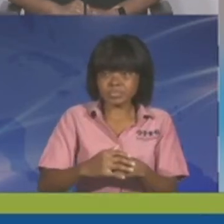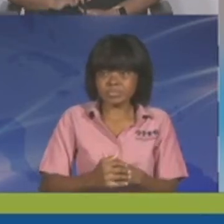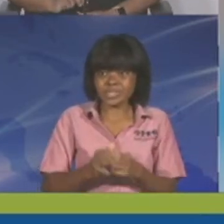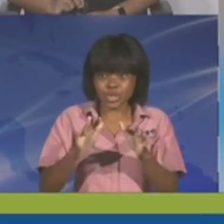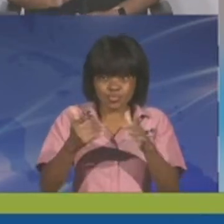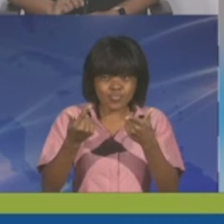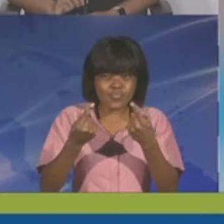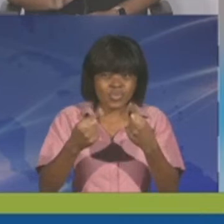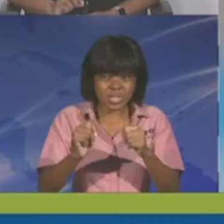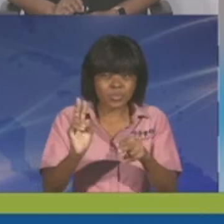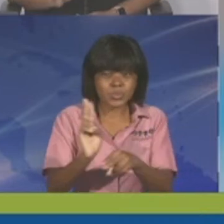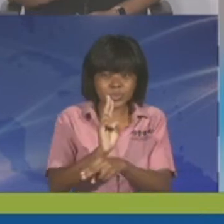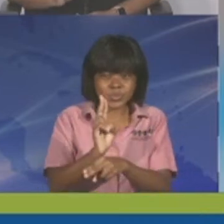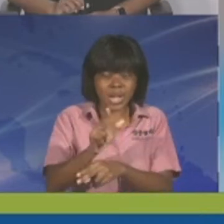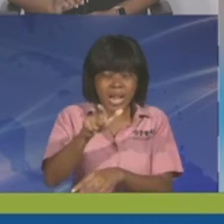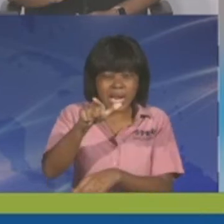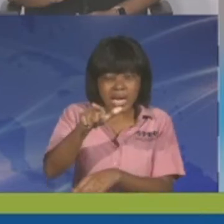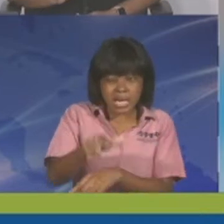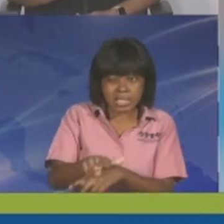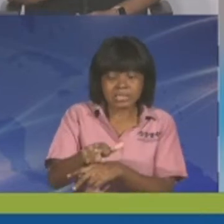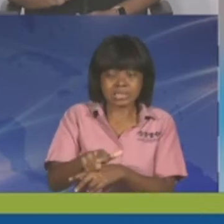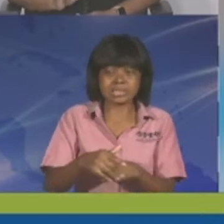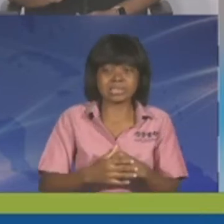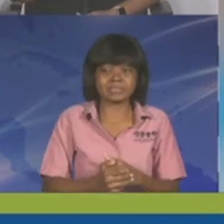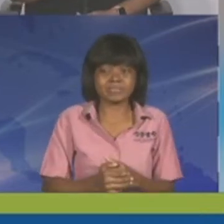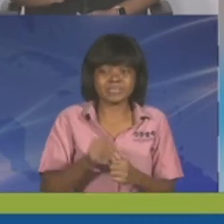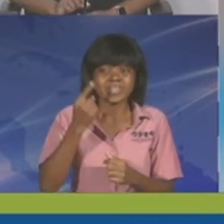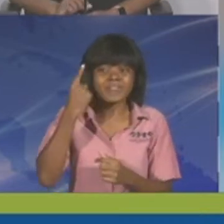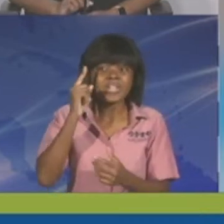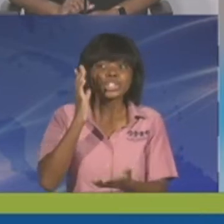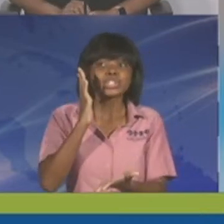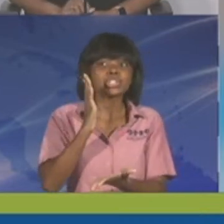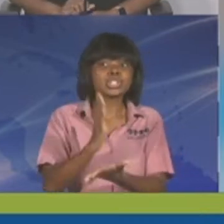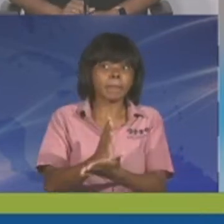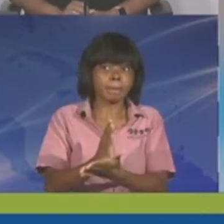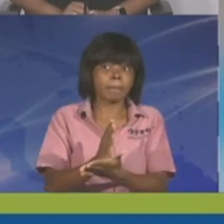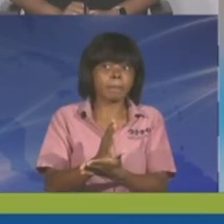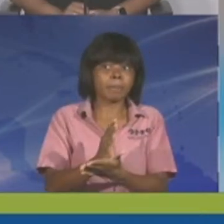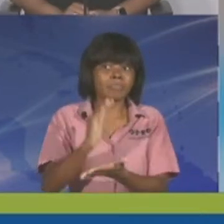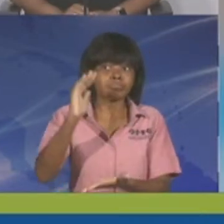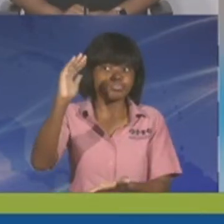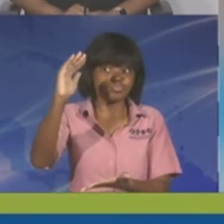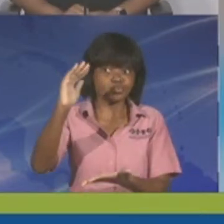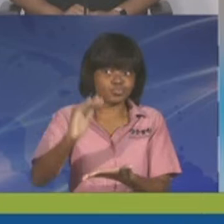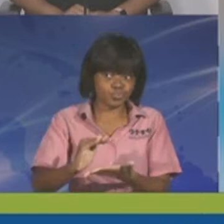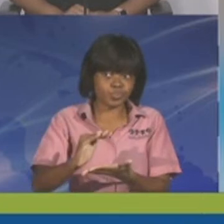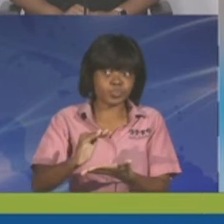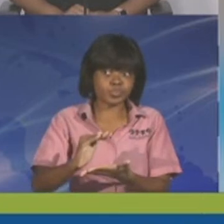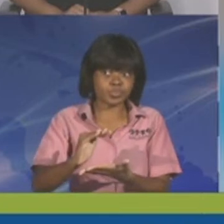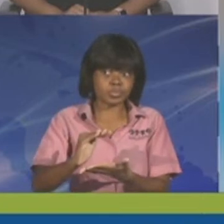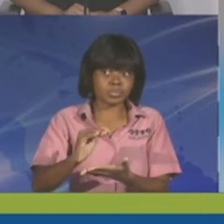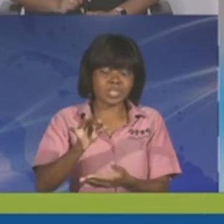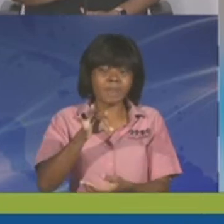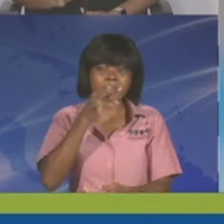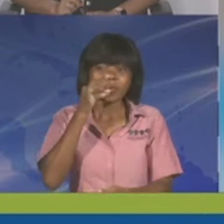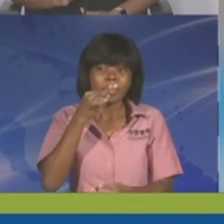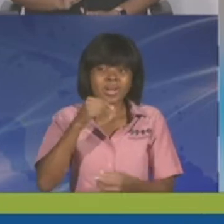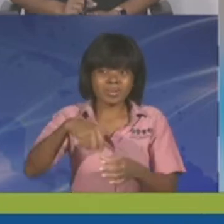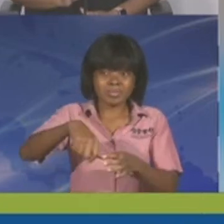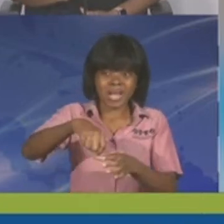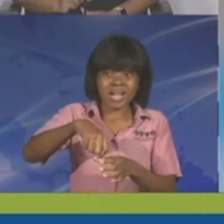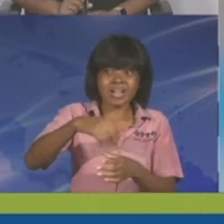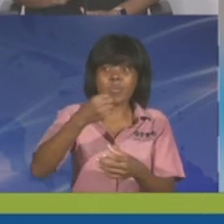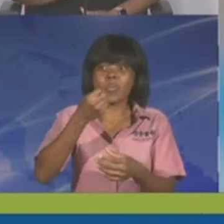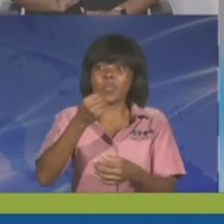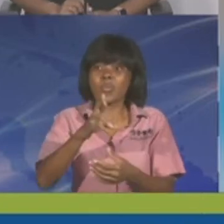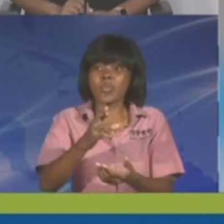today, if you start by saying, let us stop or reduce the amount of packaged foods that we are consuming, you